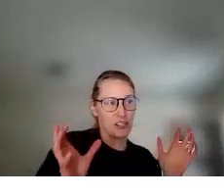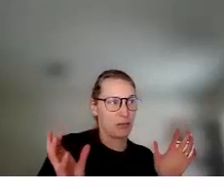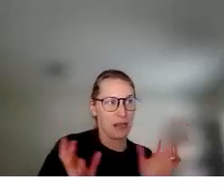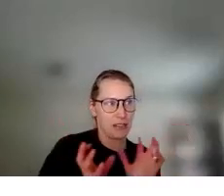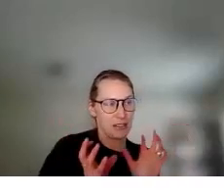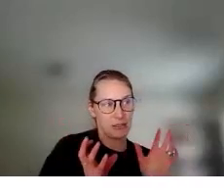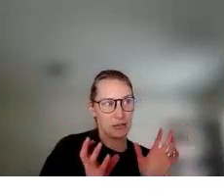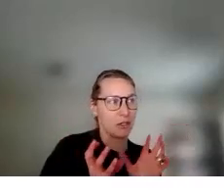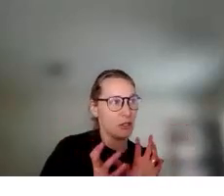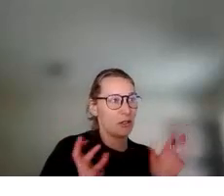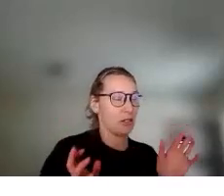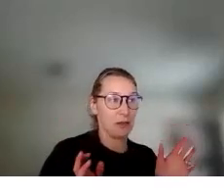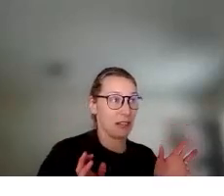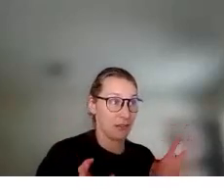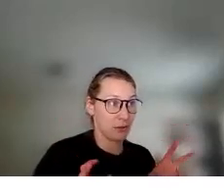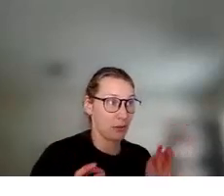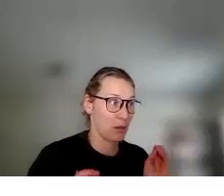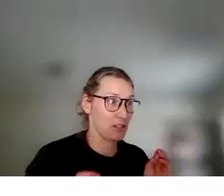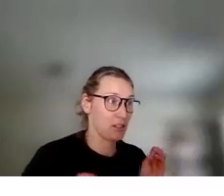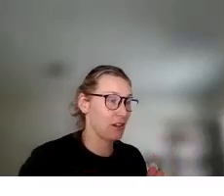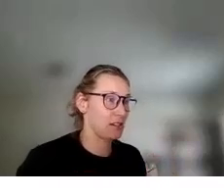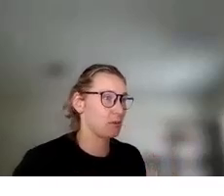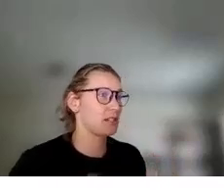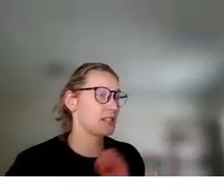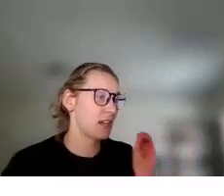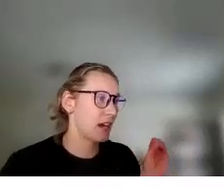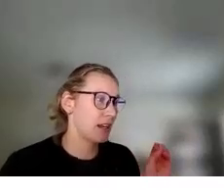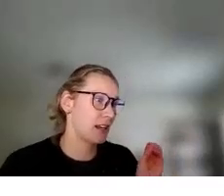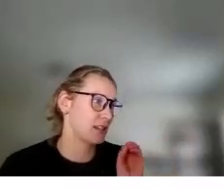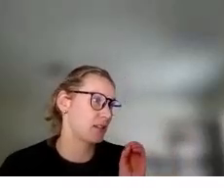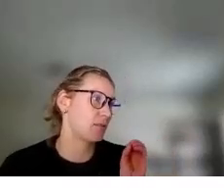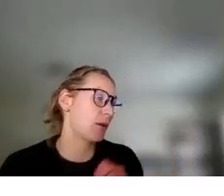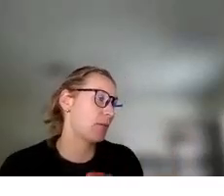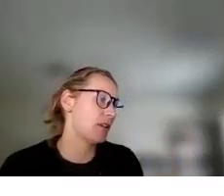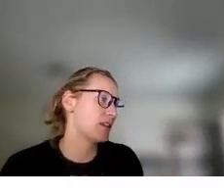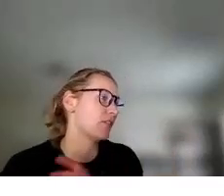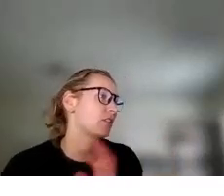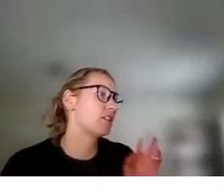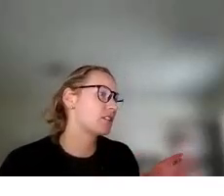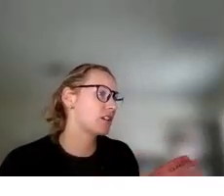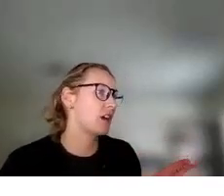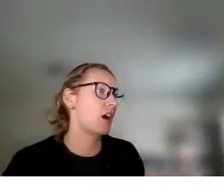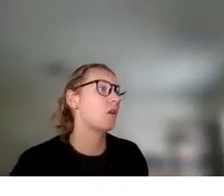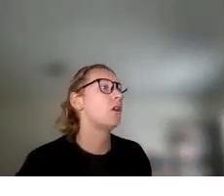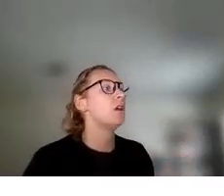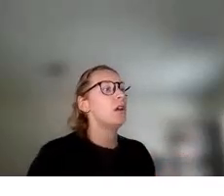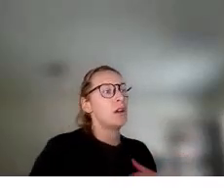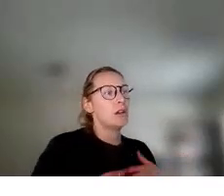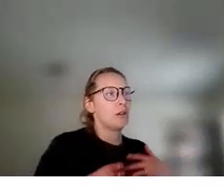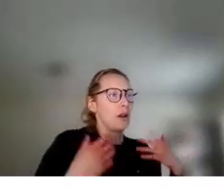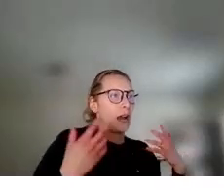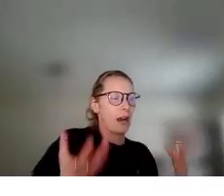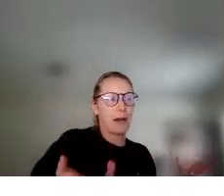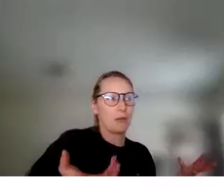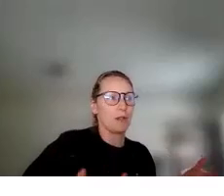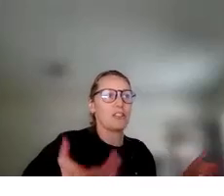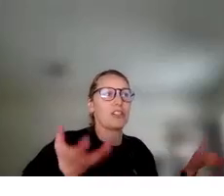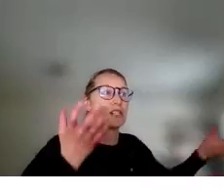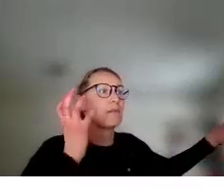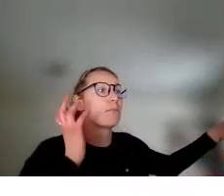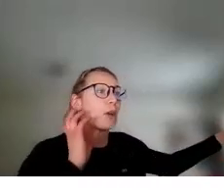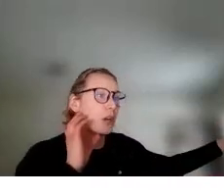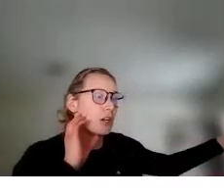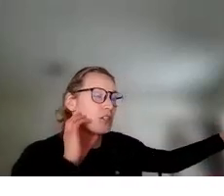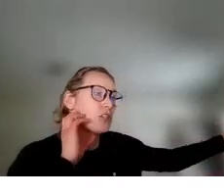for CHCBS to only be left with one service, we decided as a department several years ago, how about